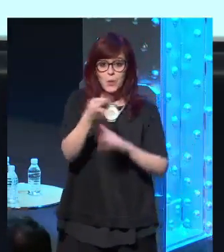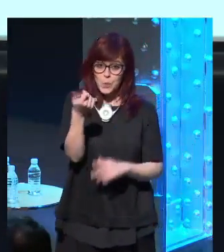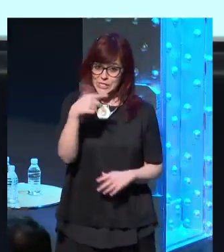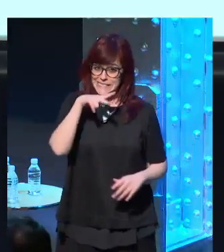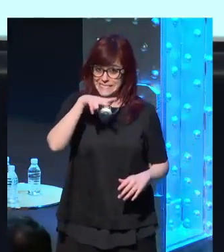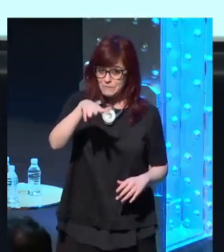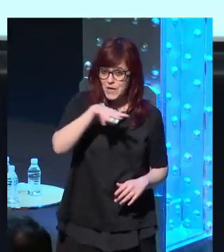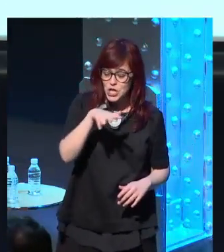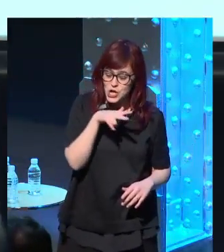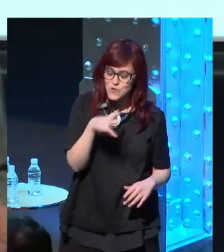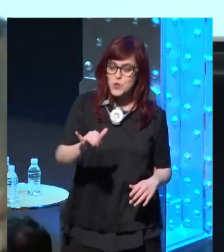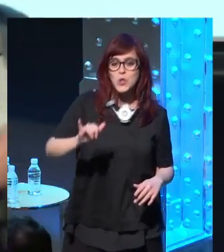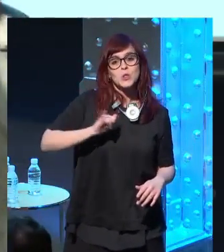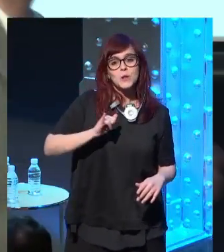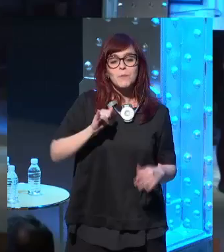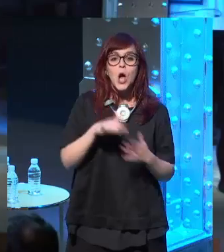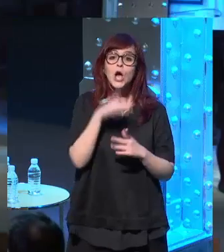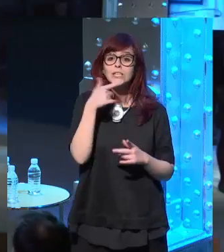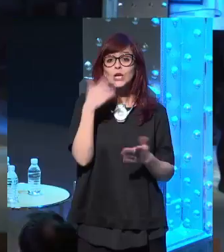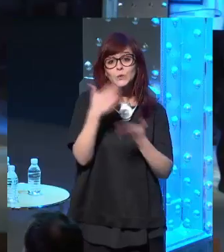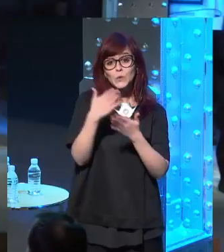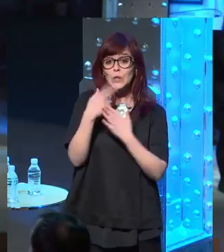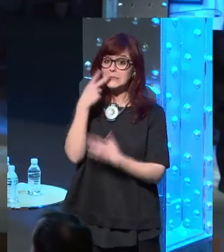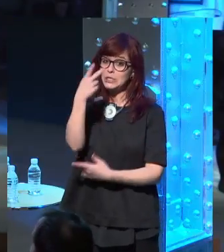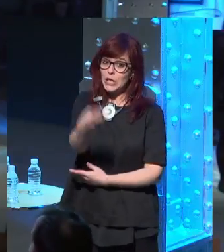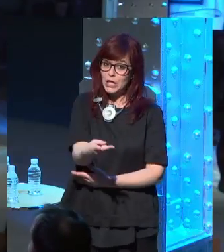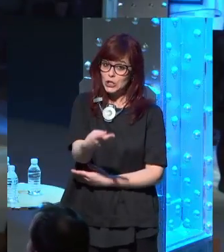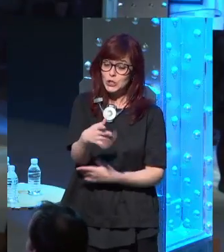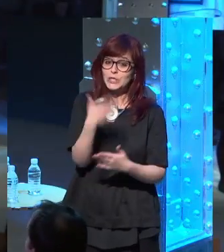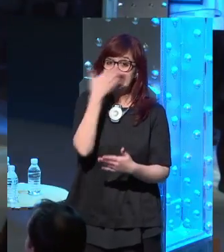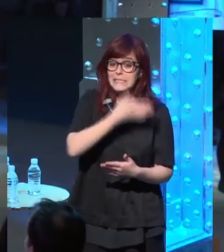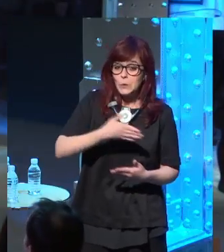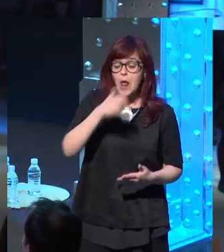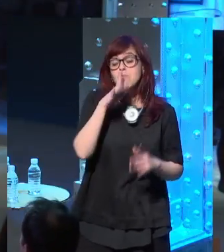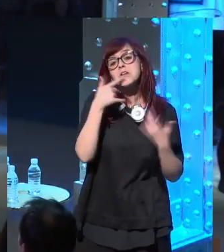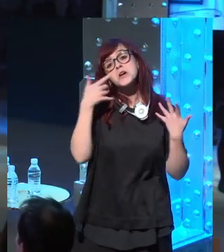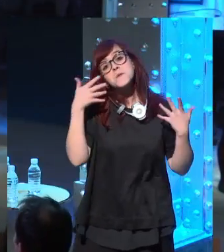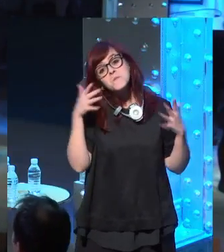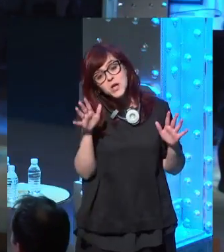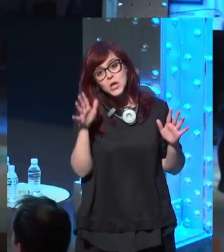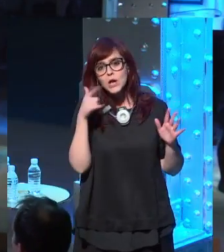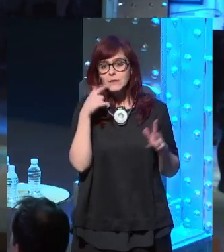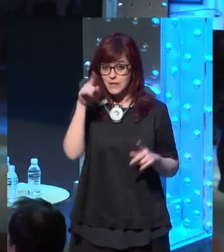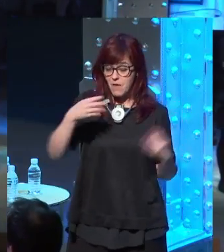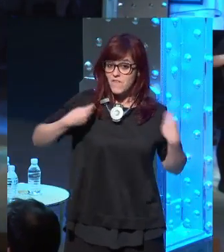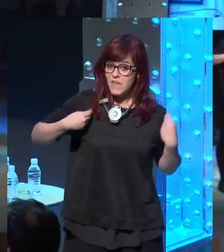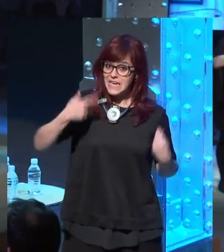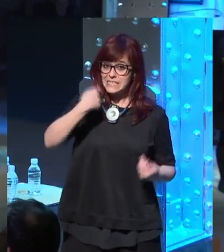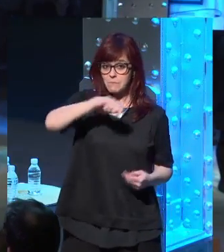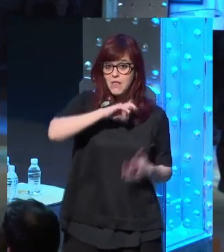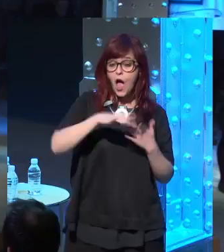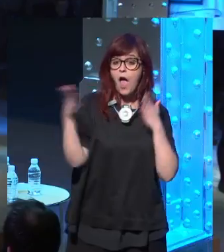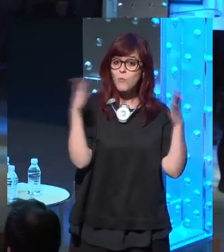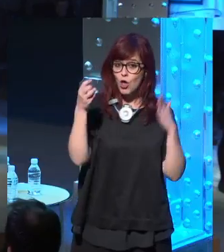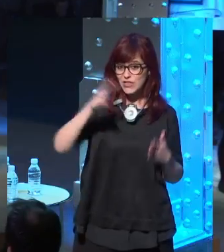can speak a little bit in Spanish. I've learned Spanish for 2 years at school, and I